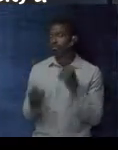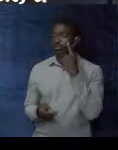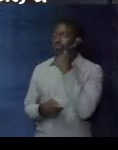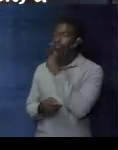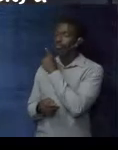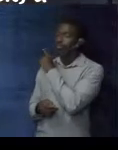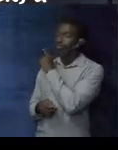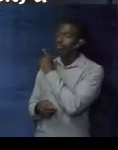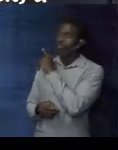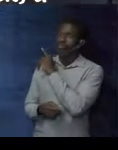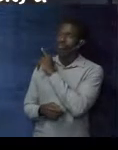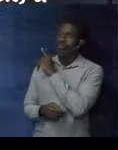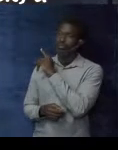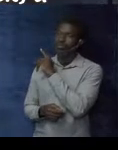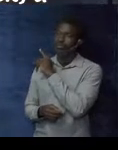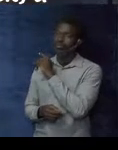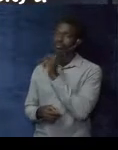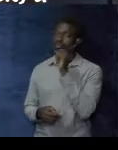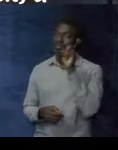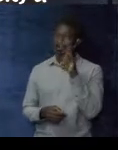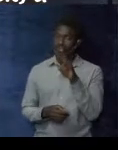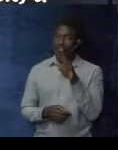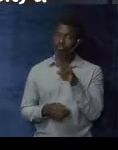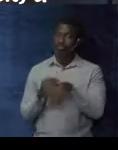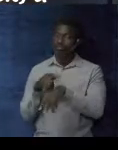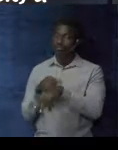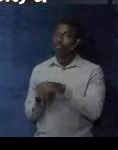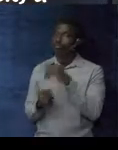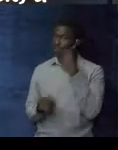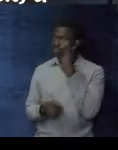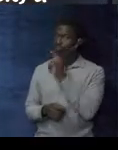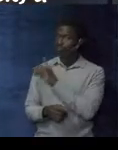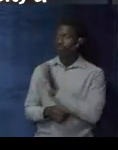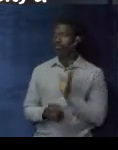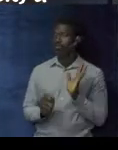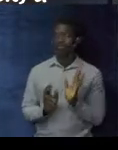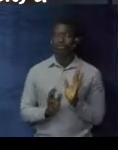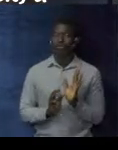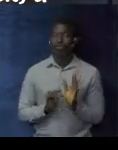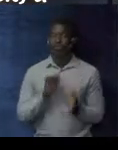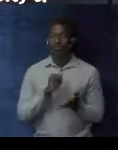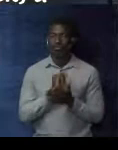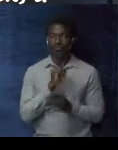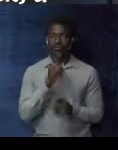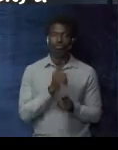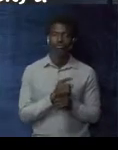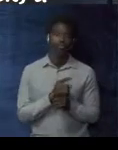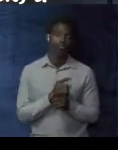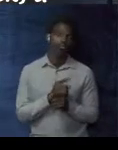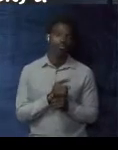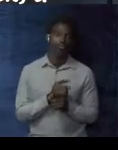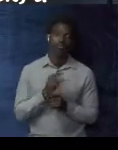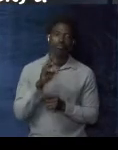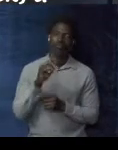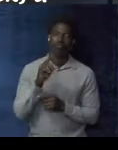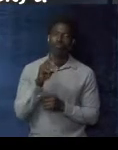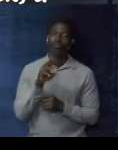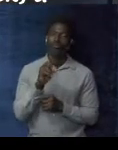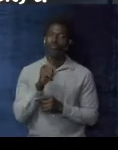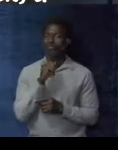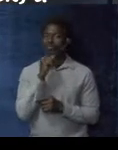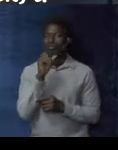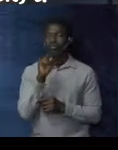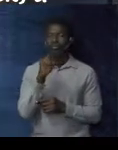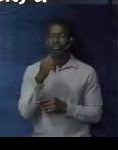Okay, so let me use this circle. When the time is 12 o'clock, this is what you have, and this is just a radius. It is not